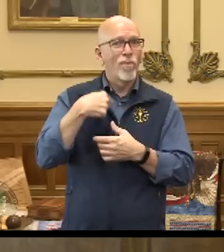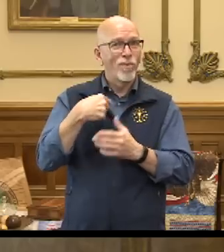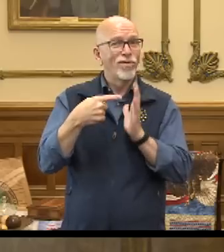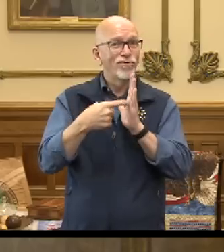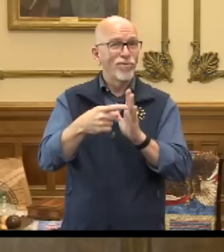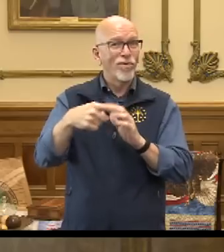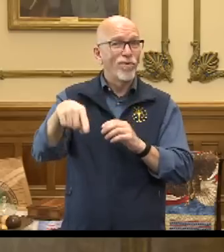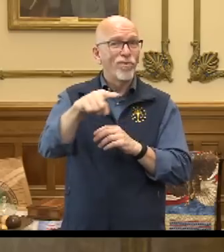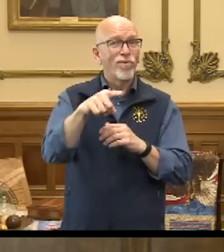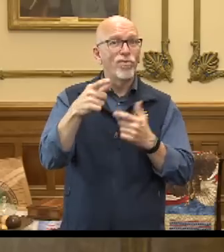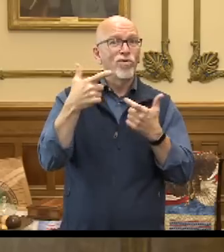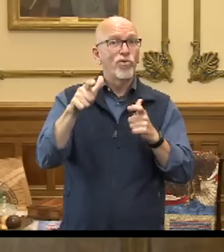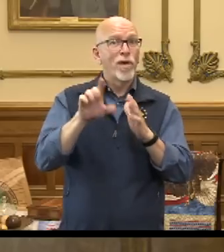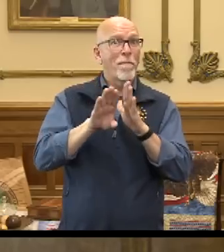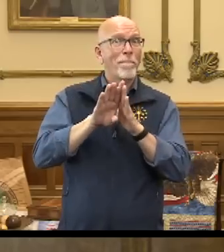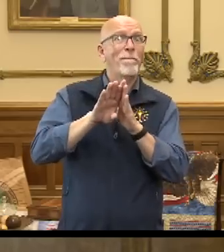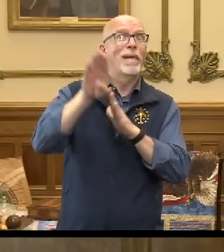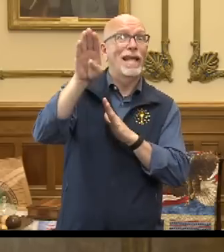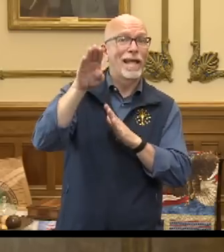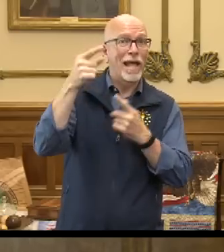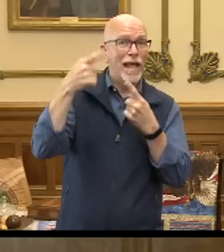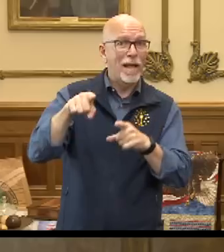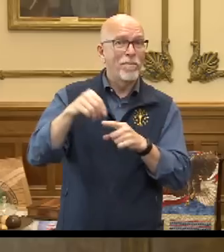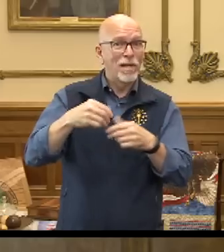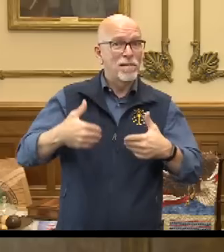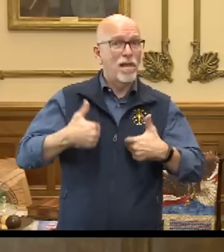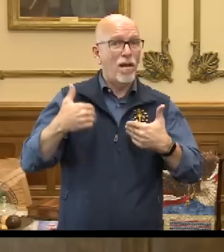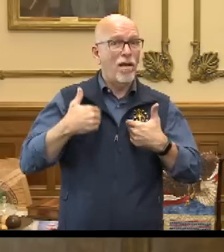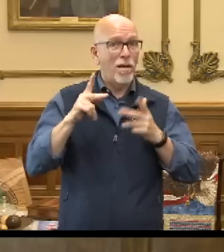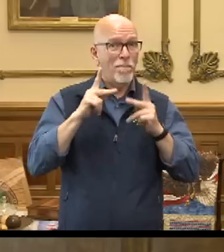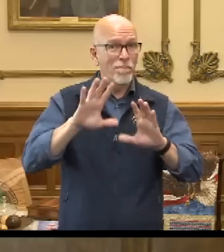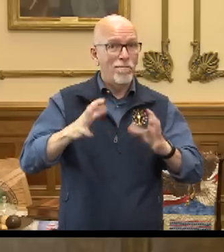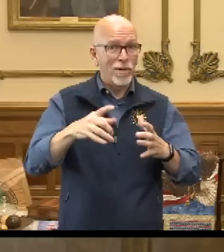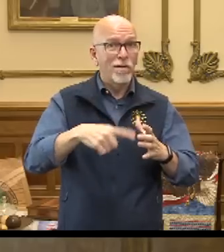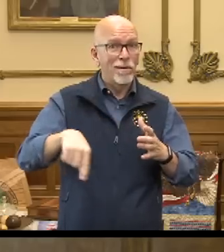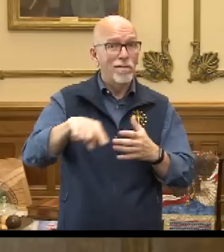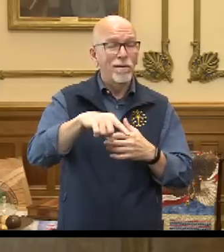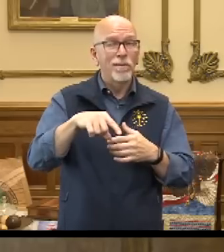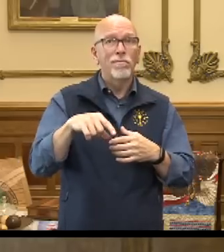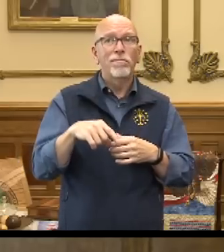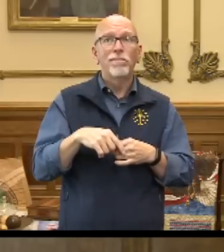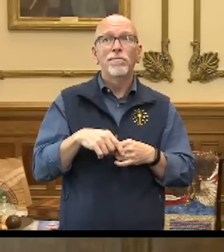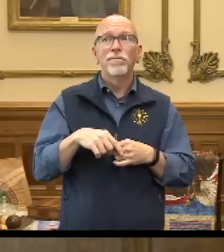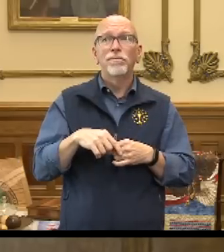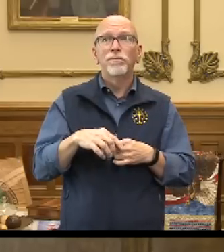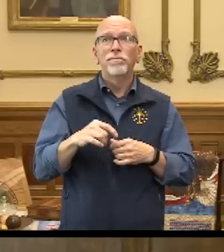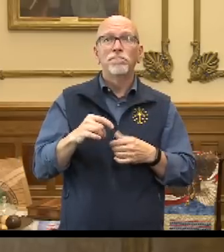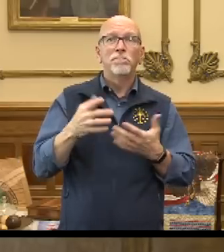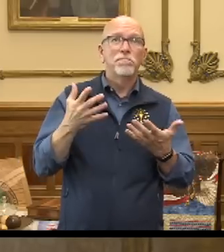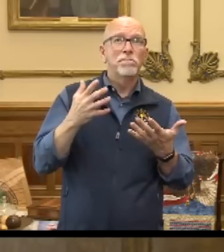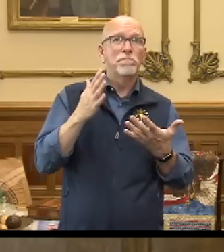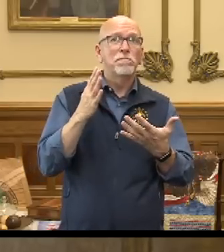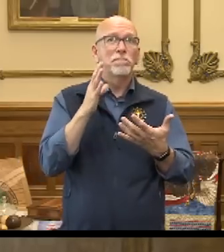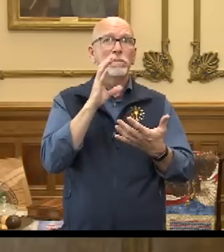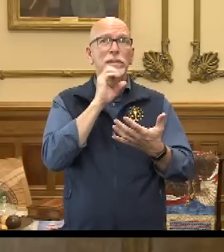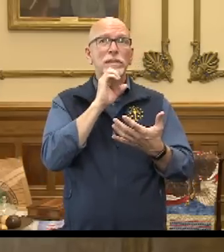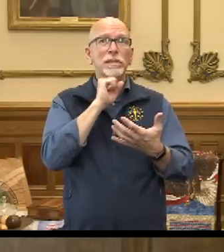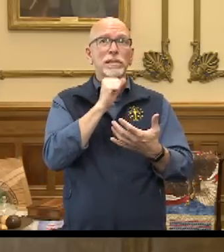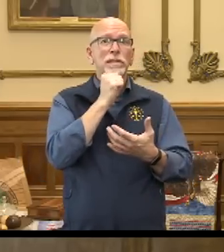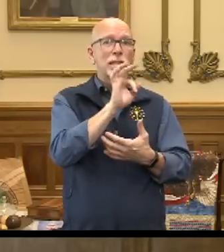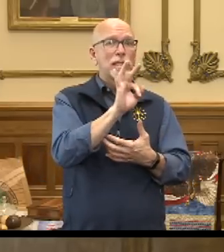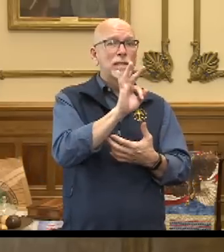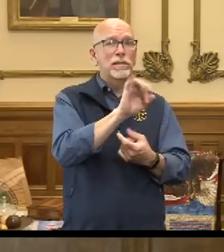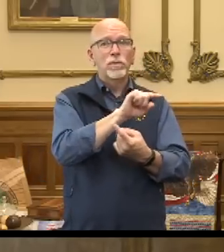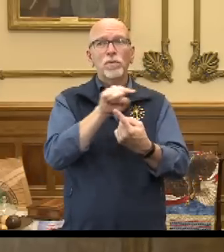showed you the huge peak that we were having in our young individuals. I would say anywhere from